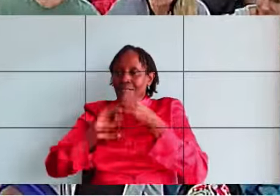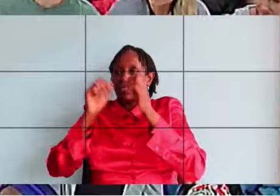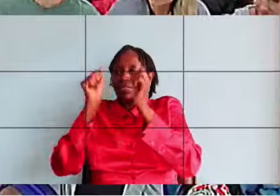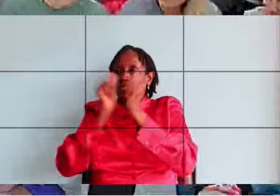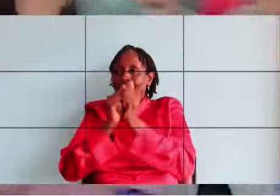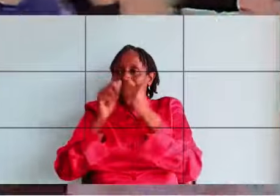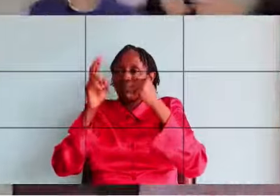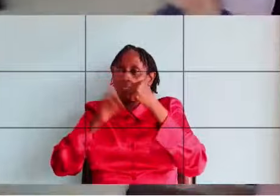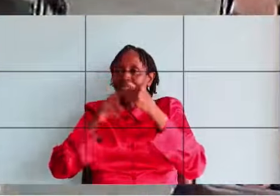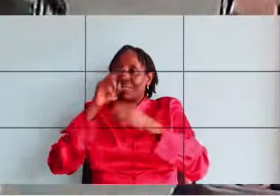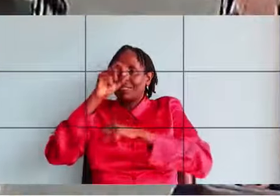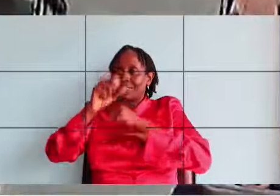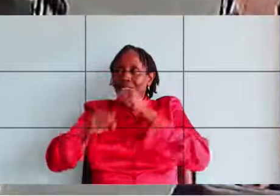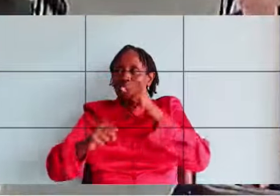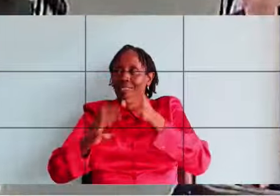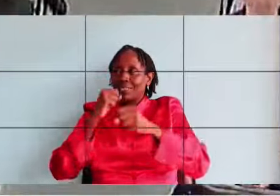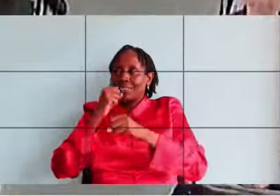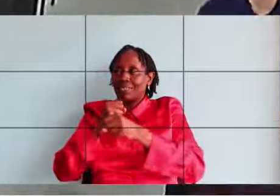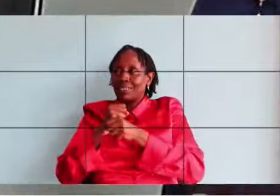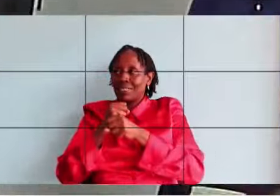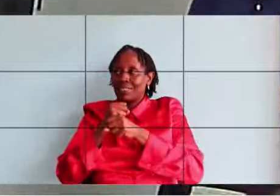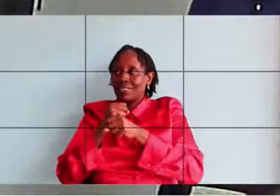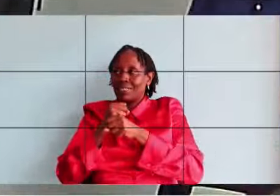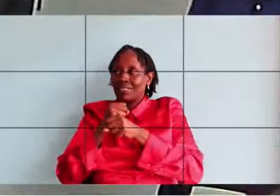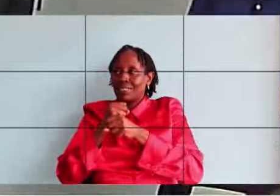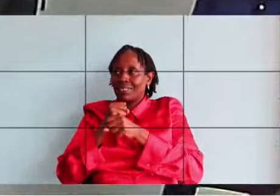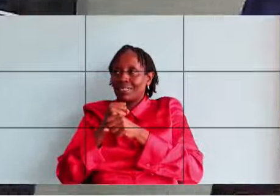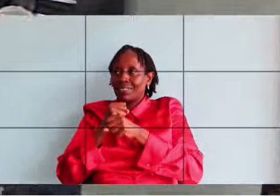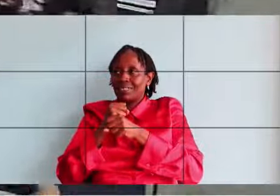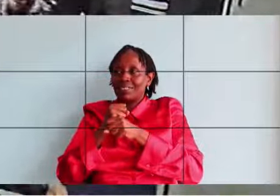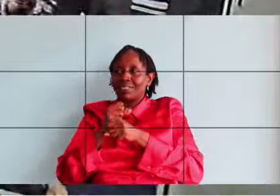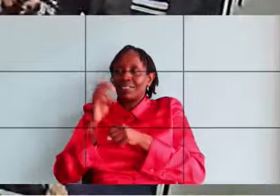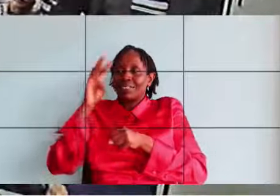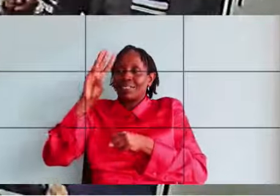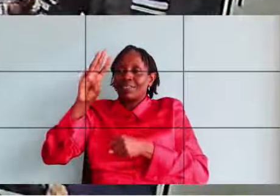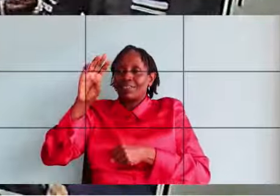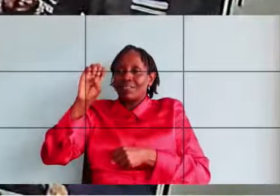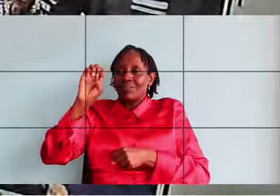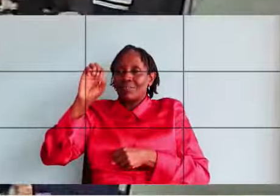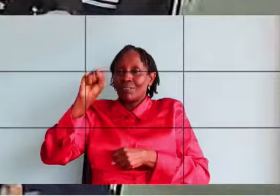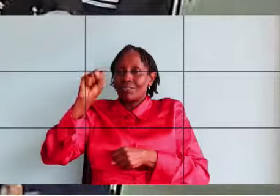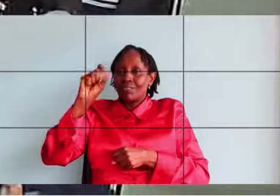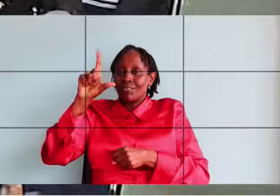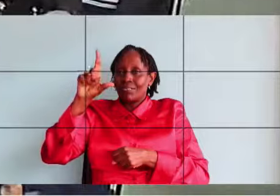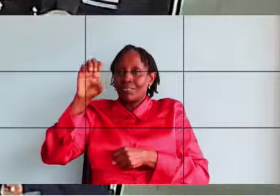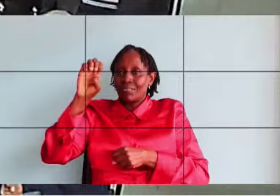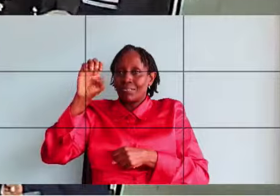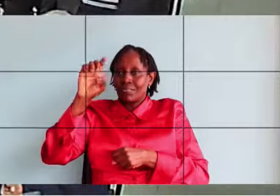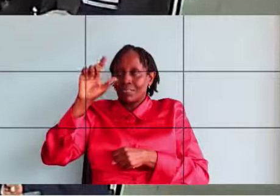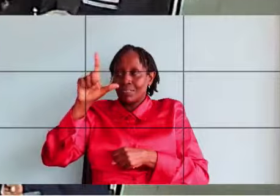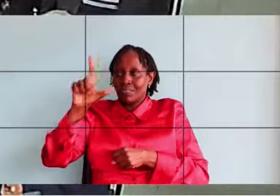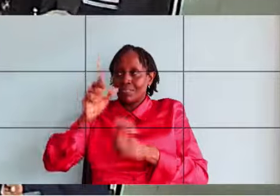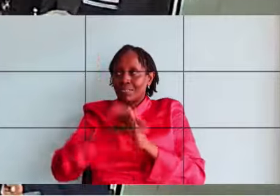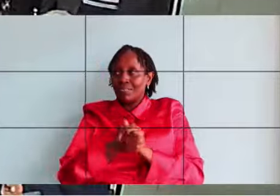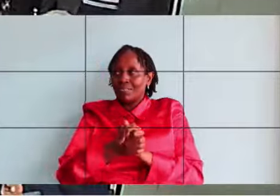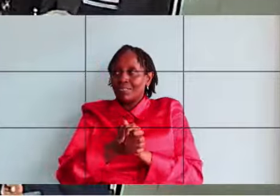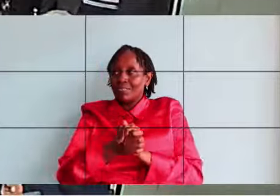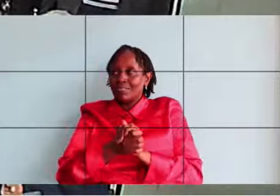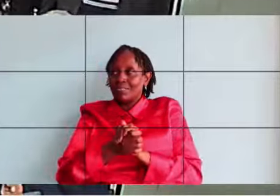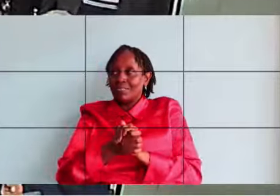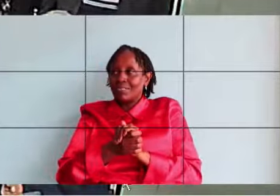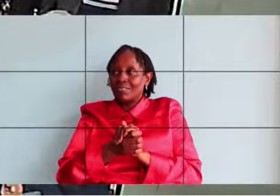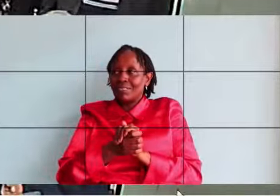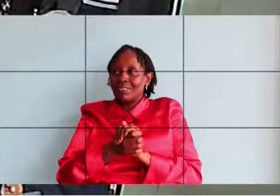God. Wesley, Mark, the firstborn son, is in Form 2, senior school. And Kayla